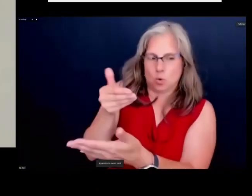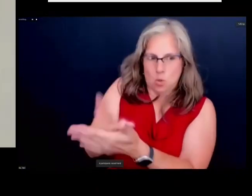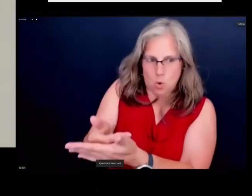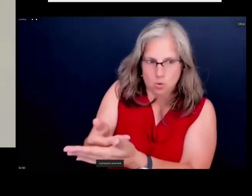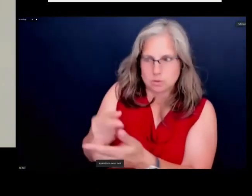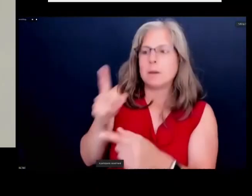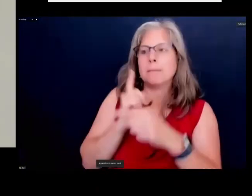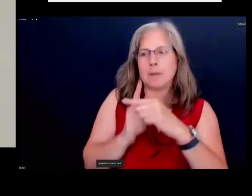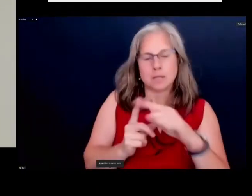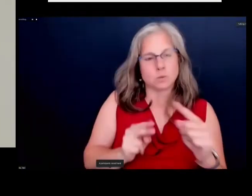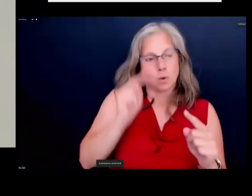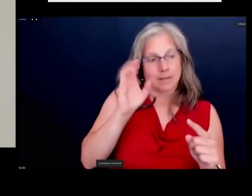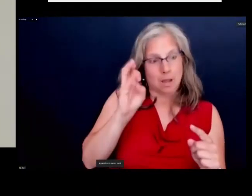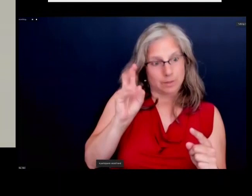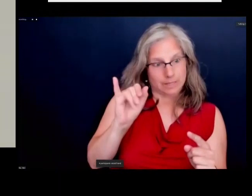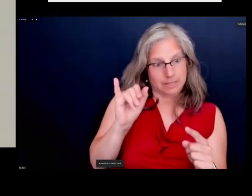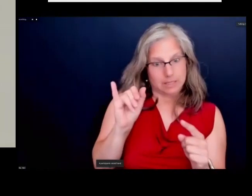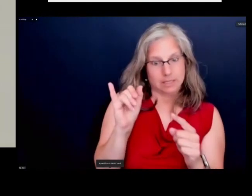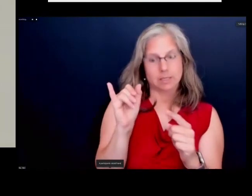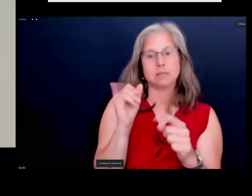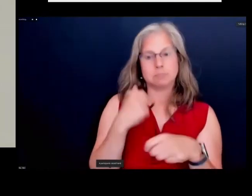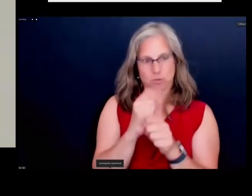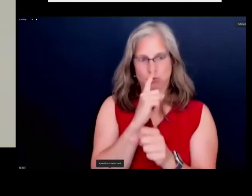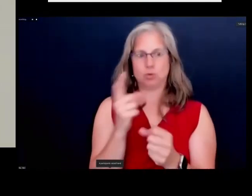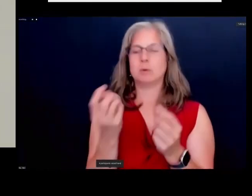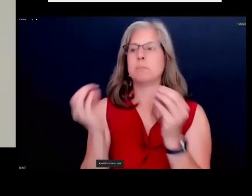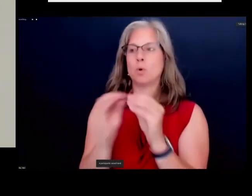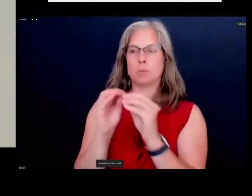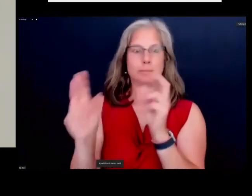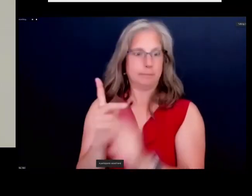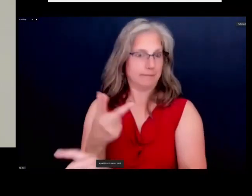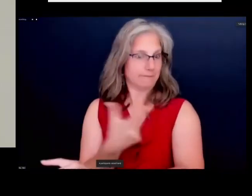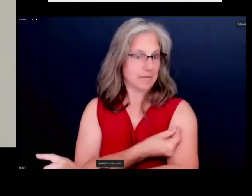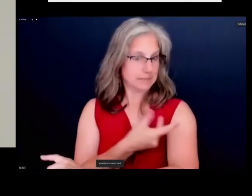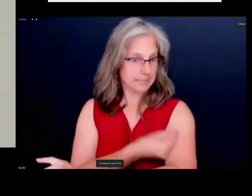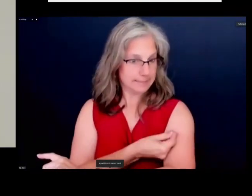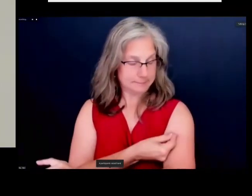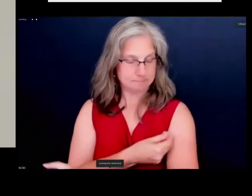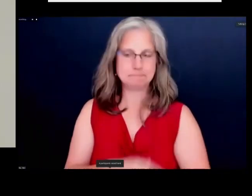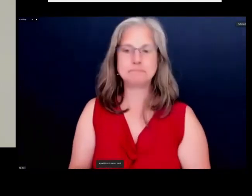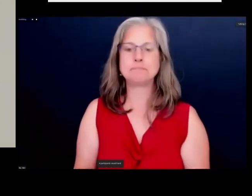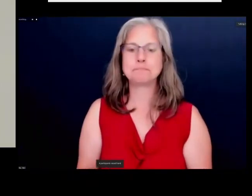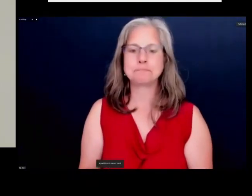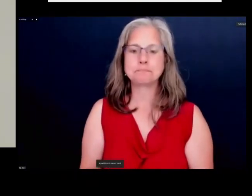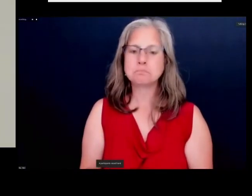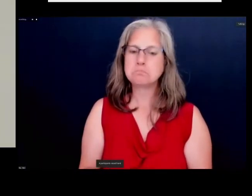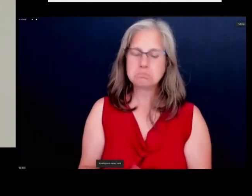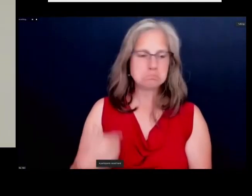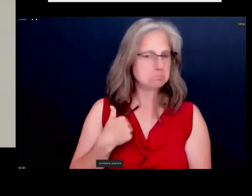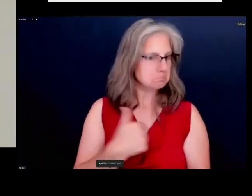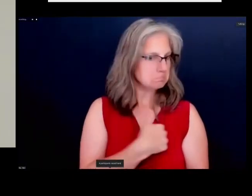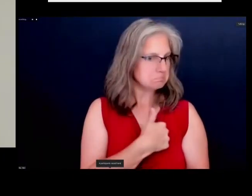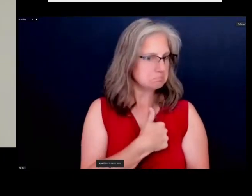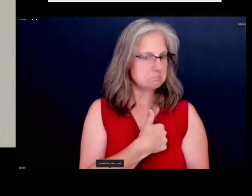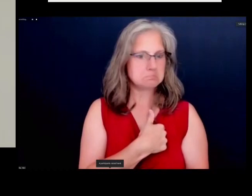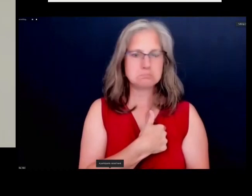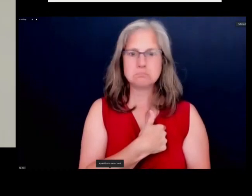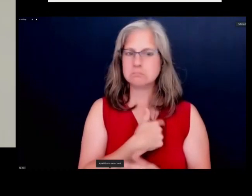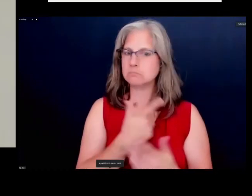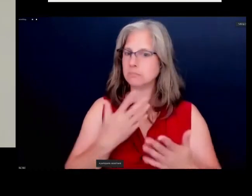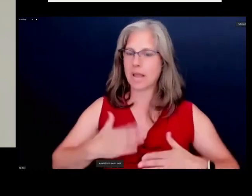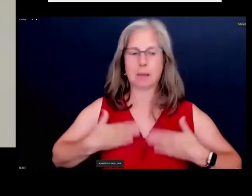but also in the North County. We are happy